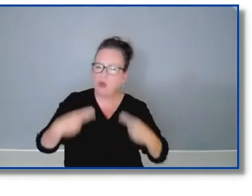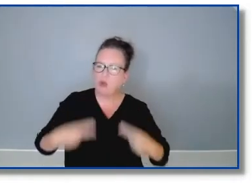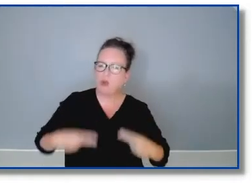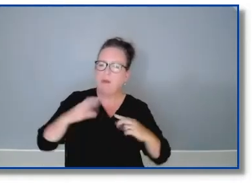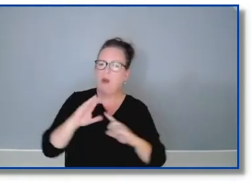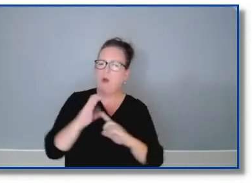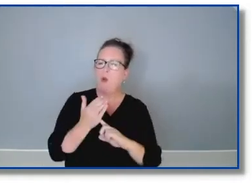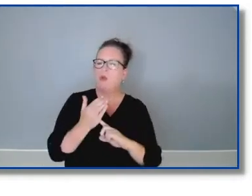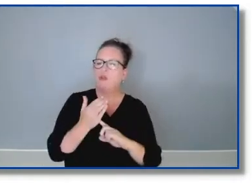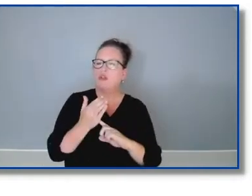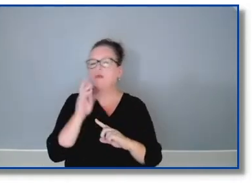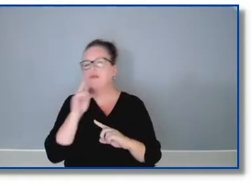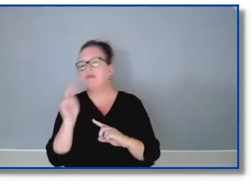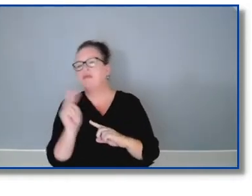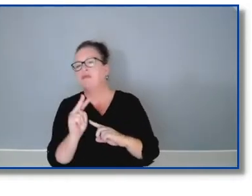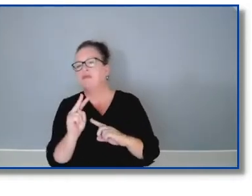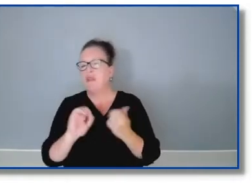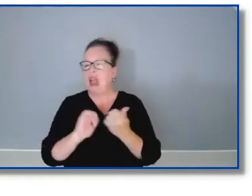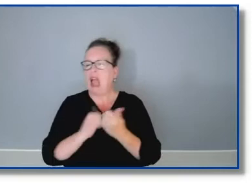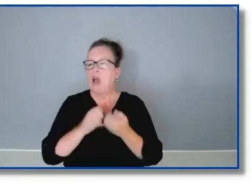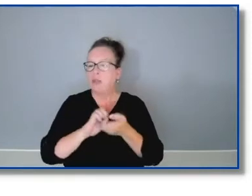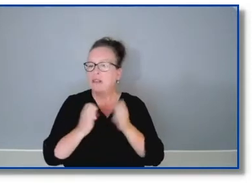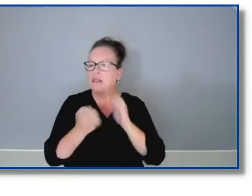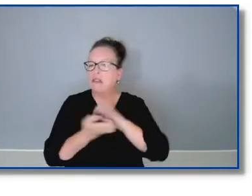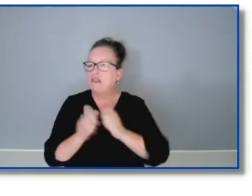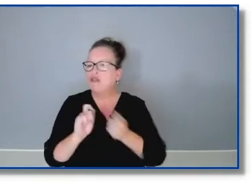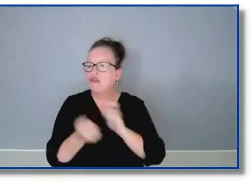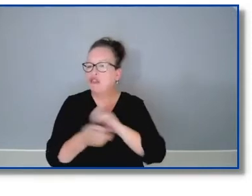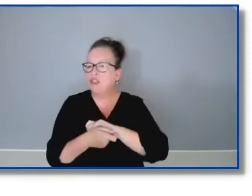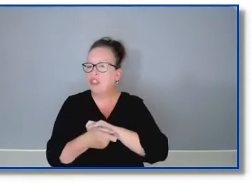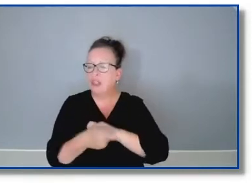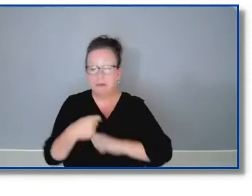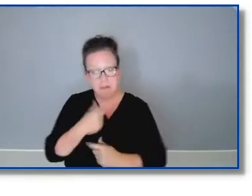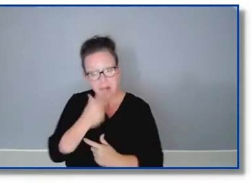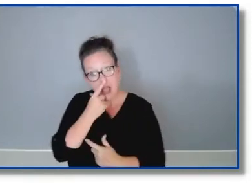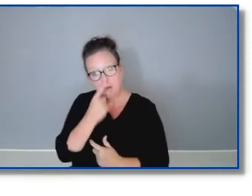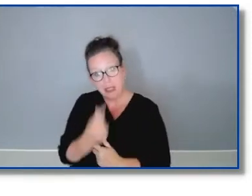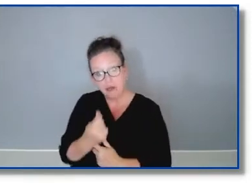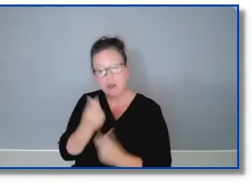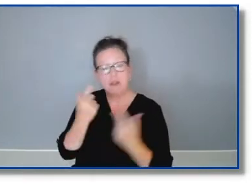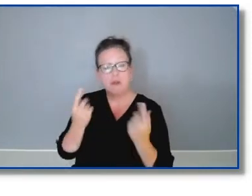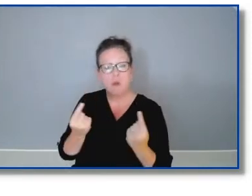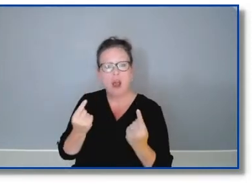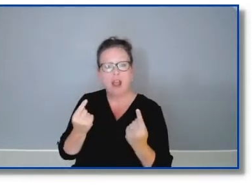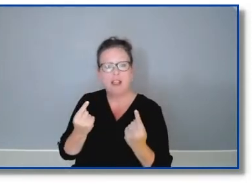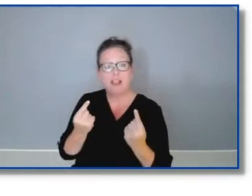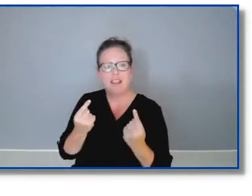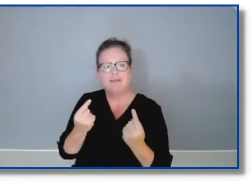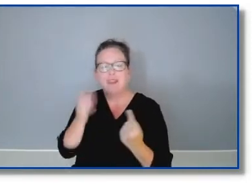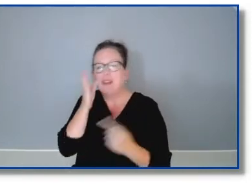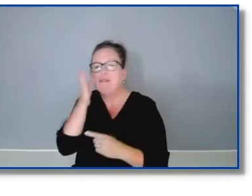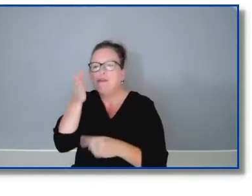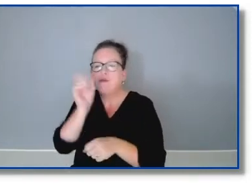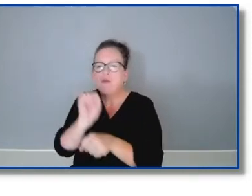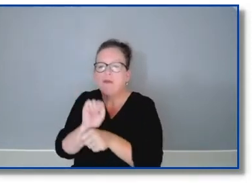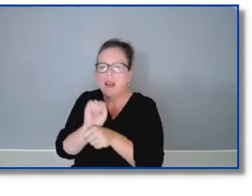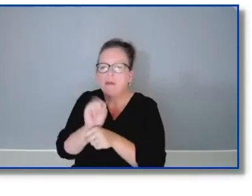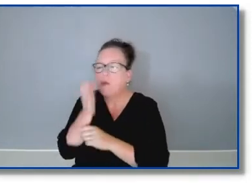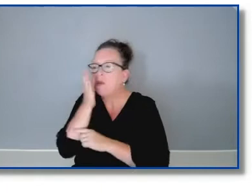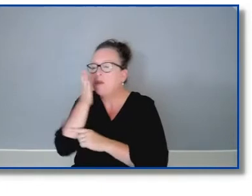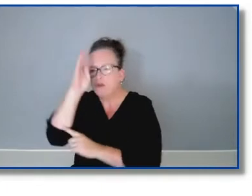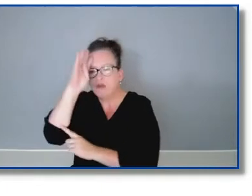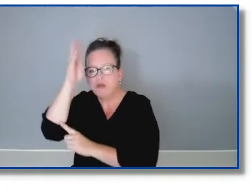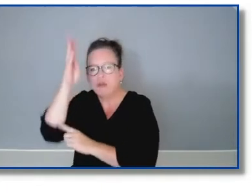and I'm interested in transformations of the human, the future of labor and creativity,